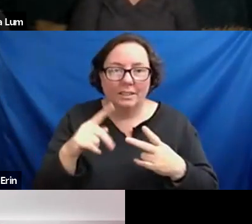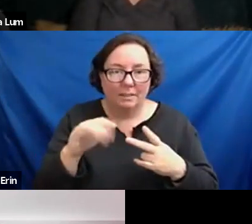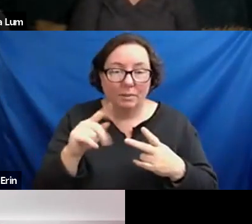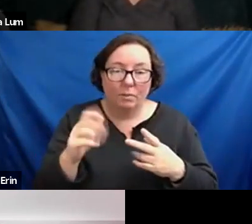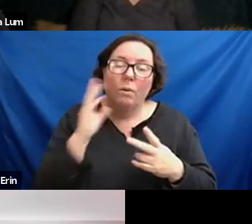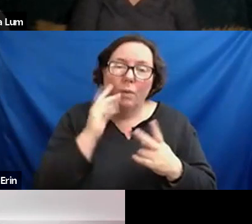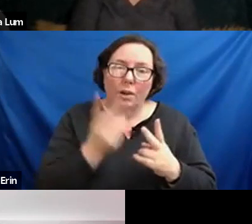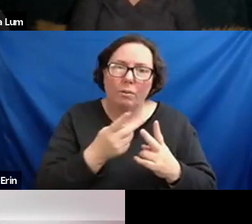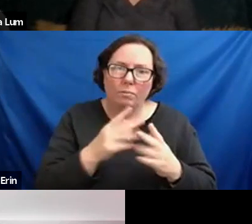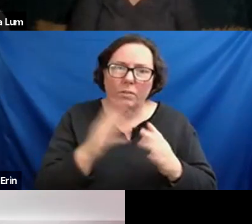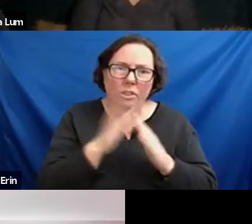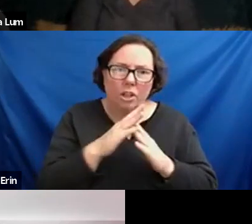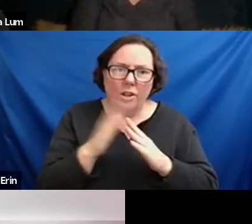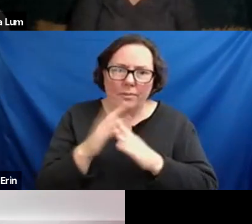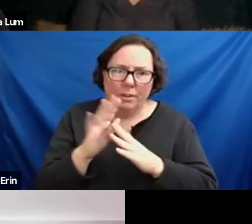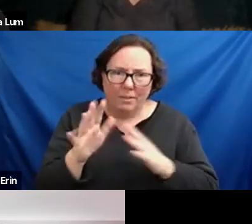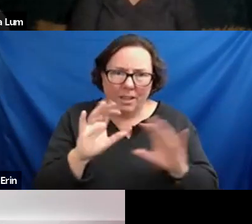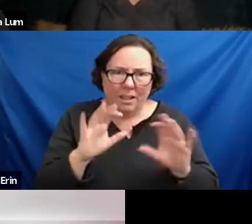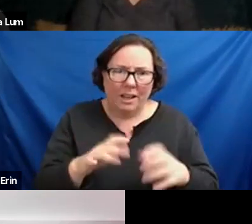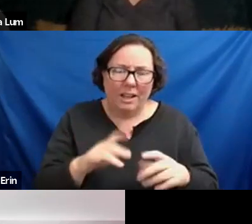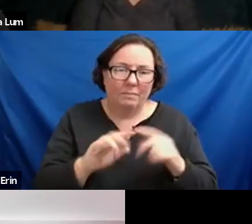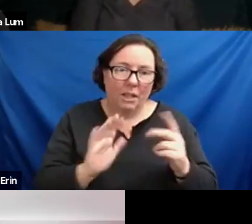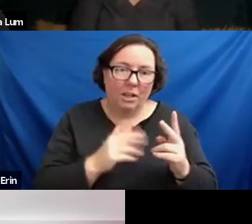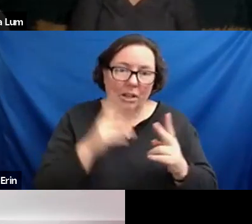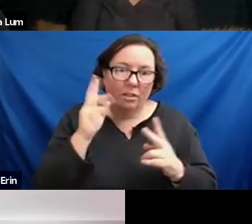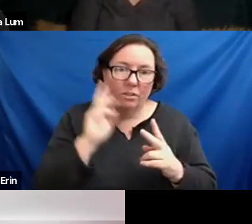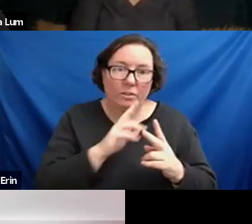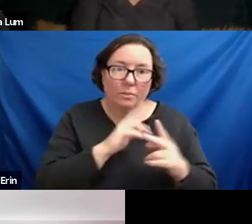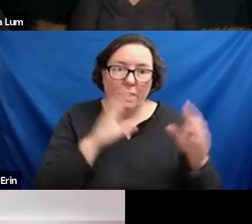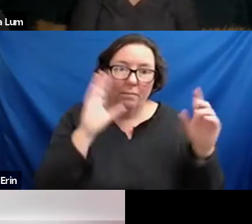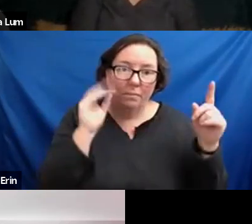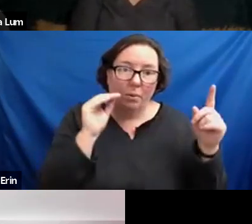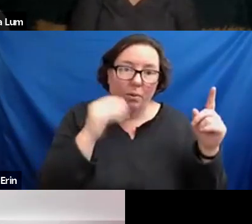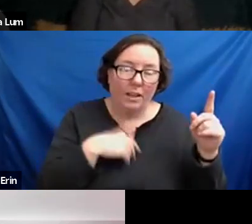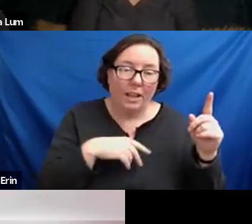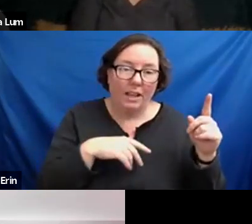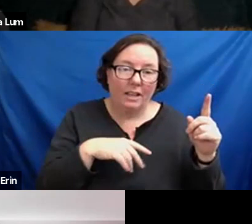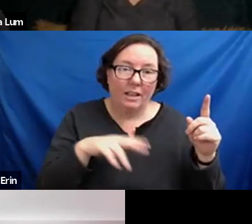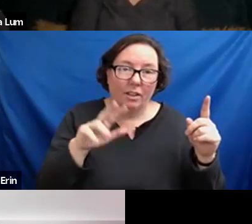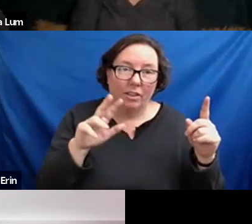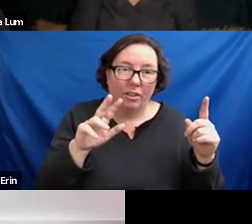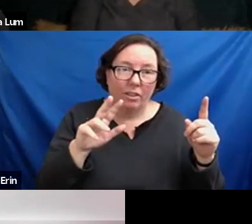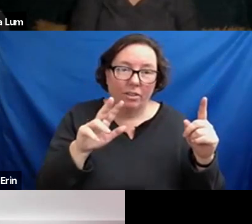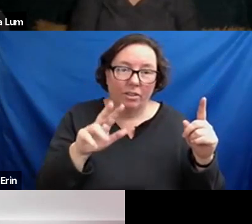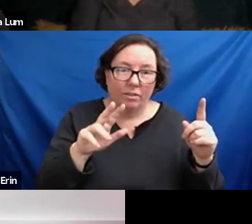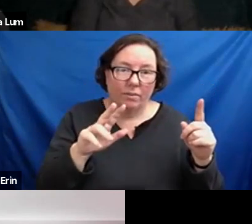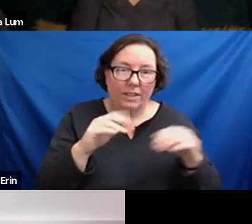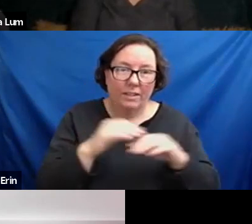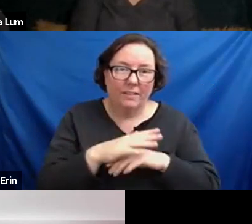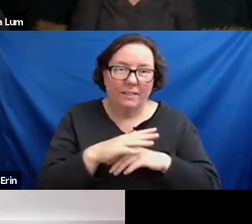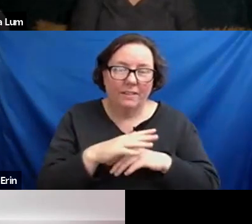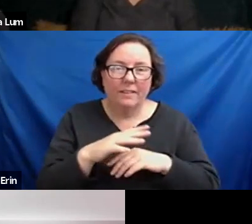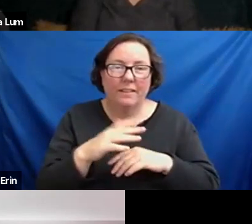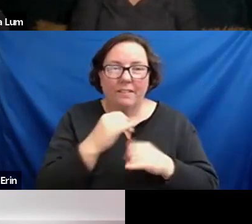their respective classes, our twin boy unfortunately had 3s, which went to the final GPA